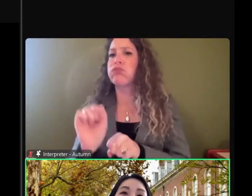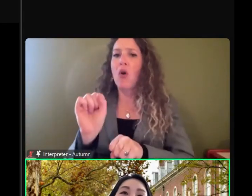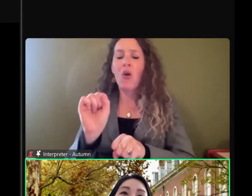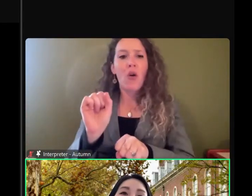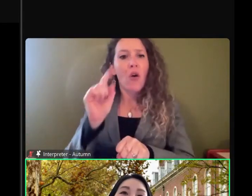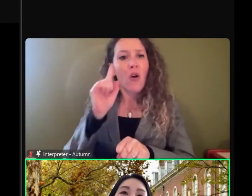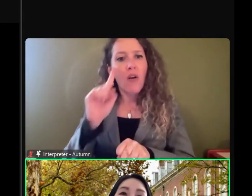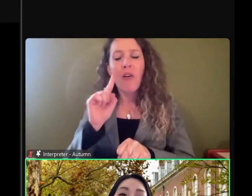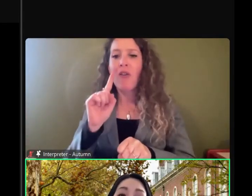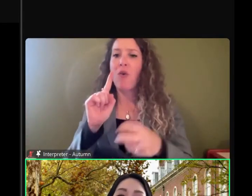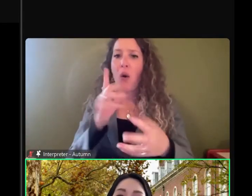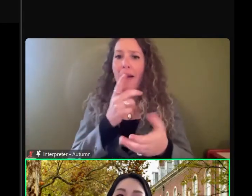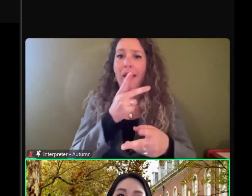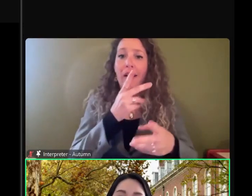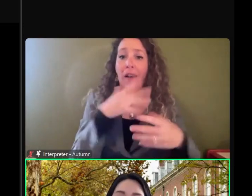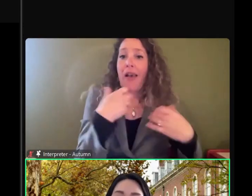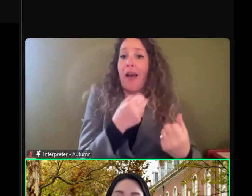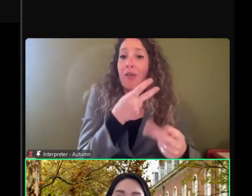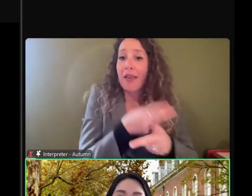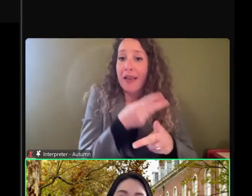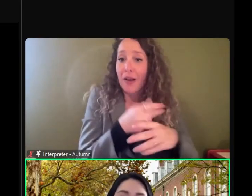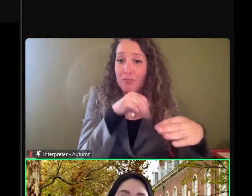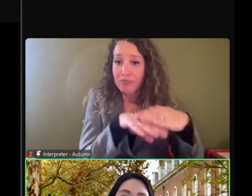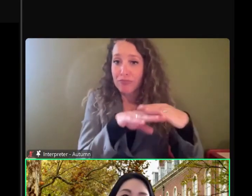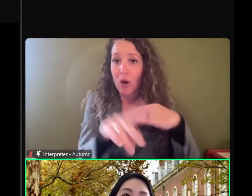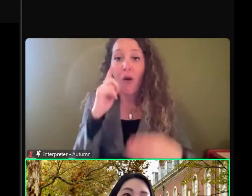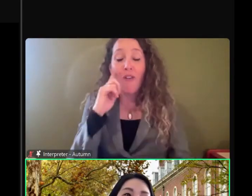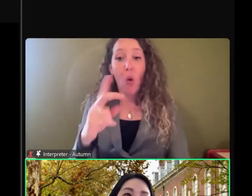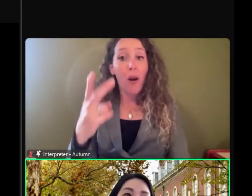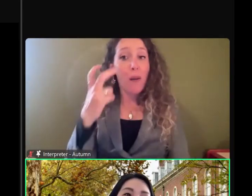accessibility for blind and low vision patients.